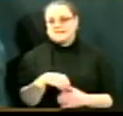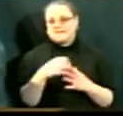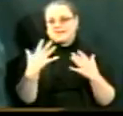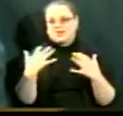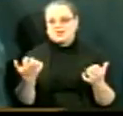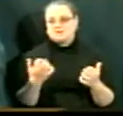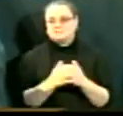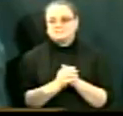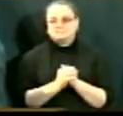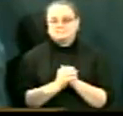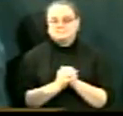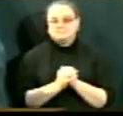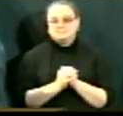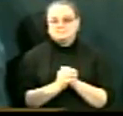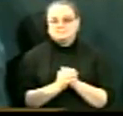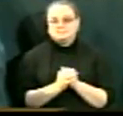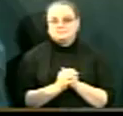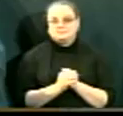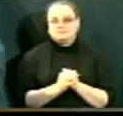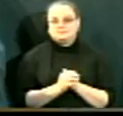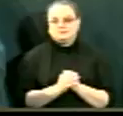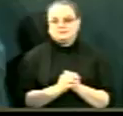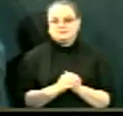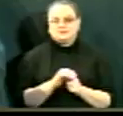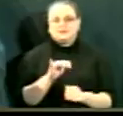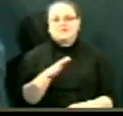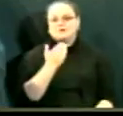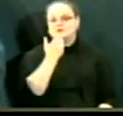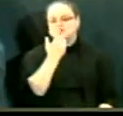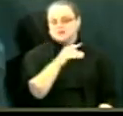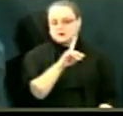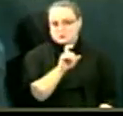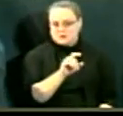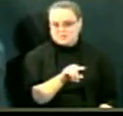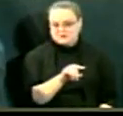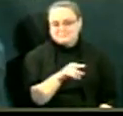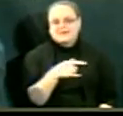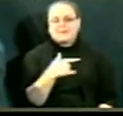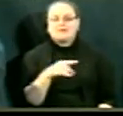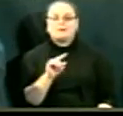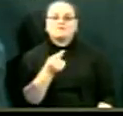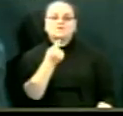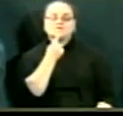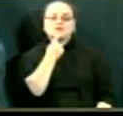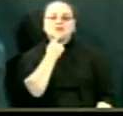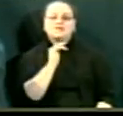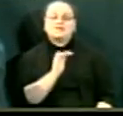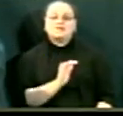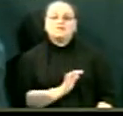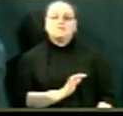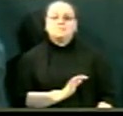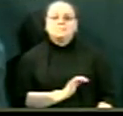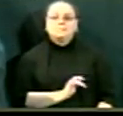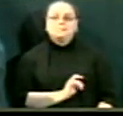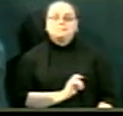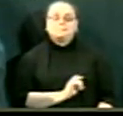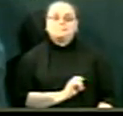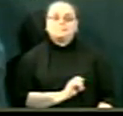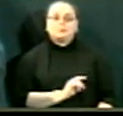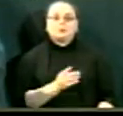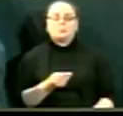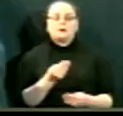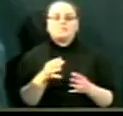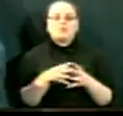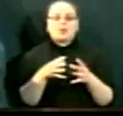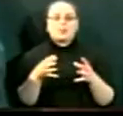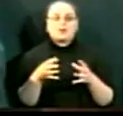Thank you. Well, those are good questions. Let me first say that we've given a lot